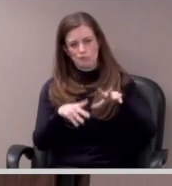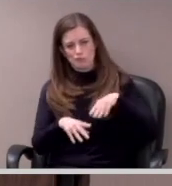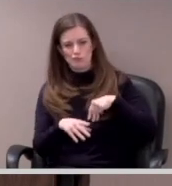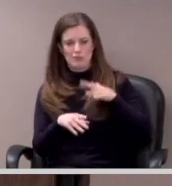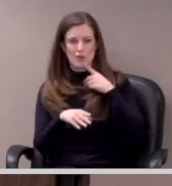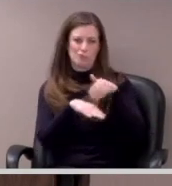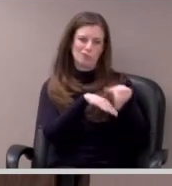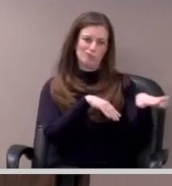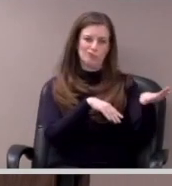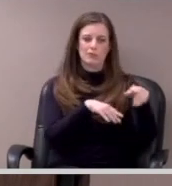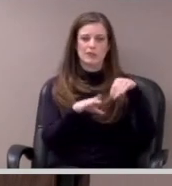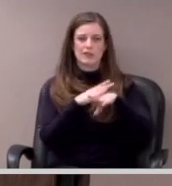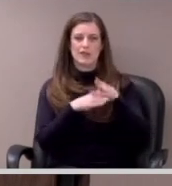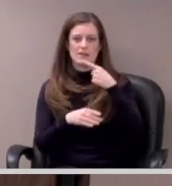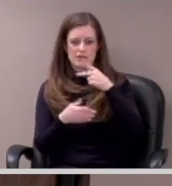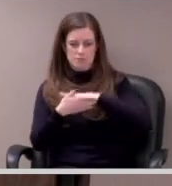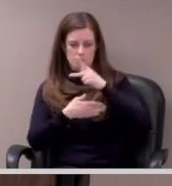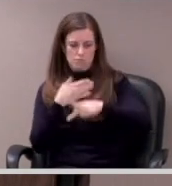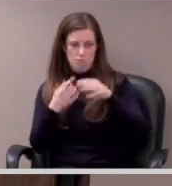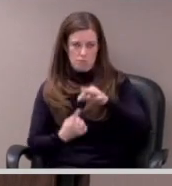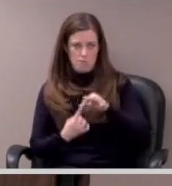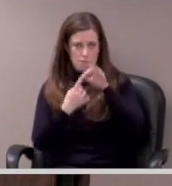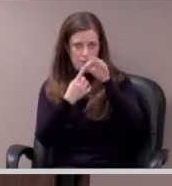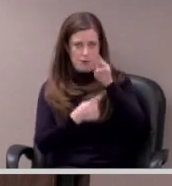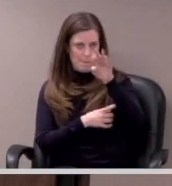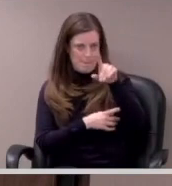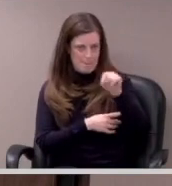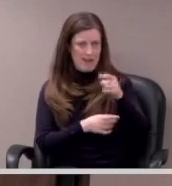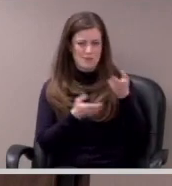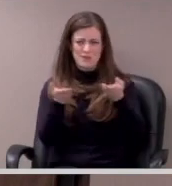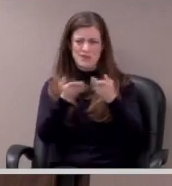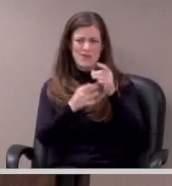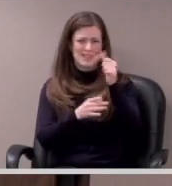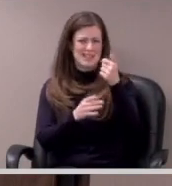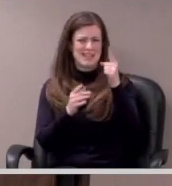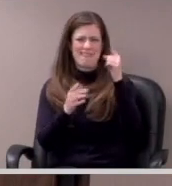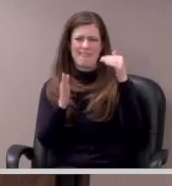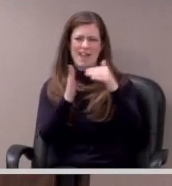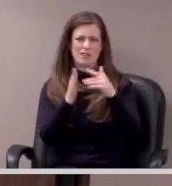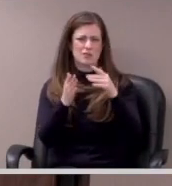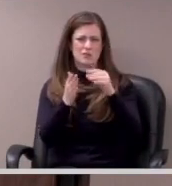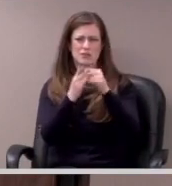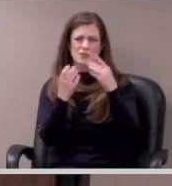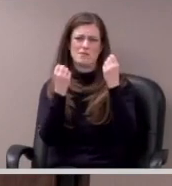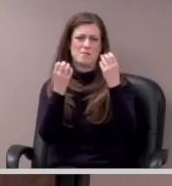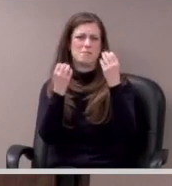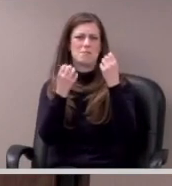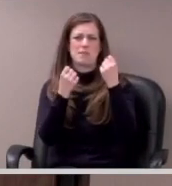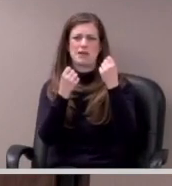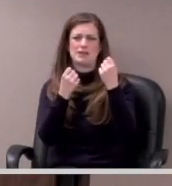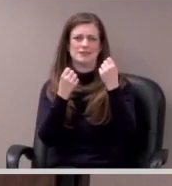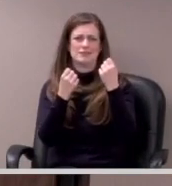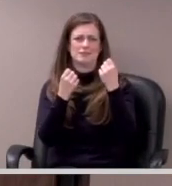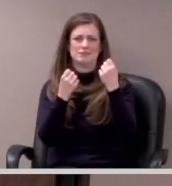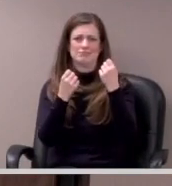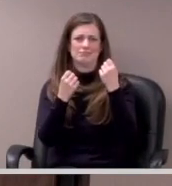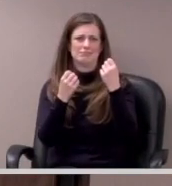in our traditional schools and programs, which have served tens of thousands of students very well for the last 44 years.